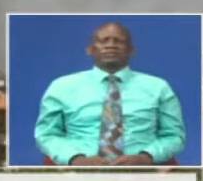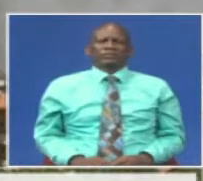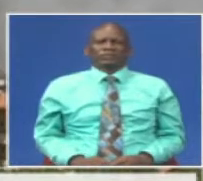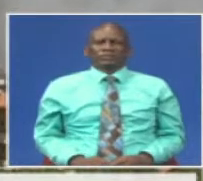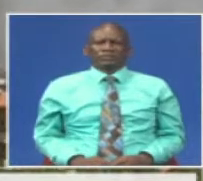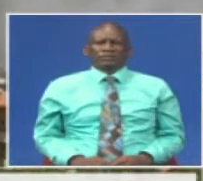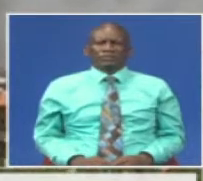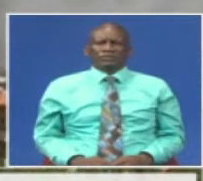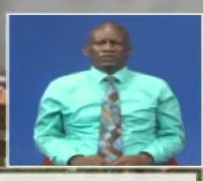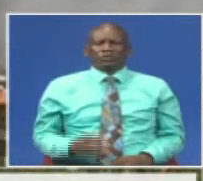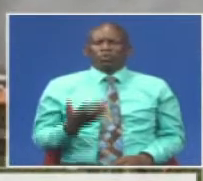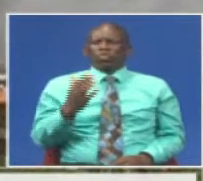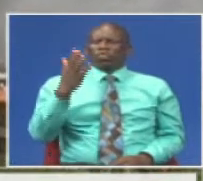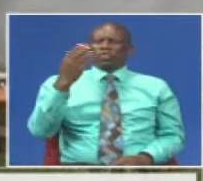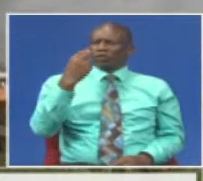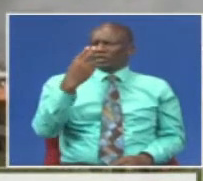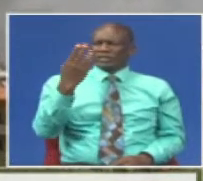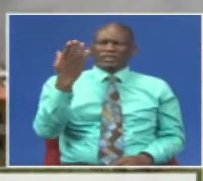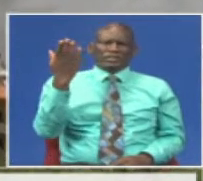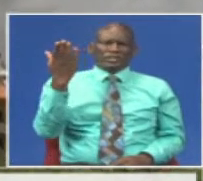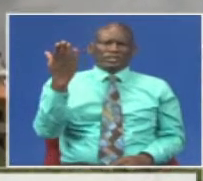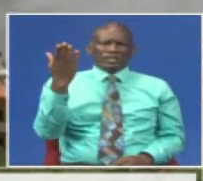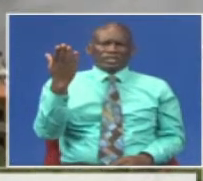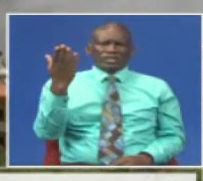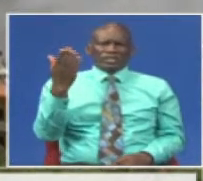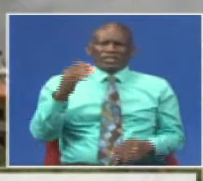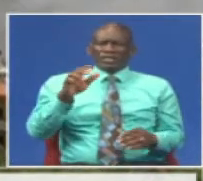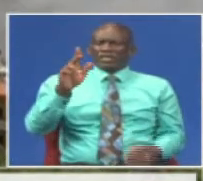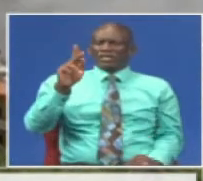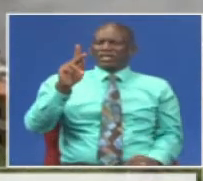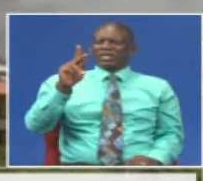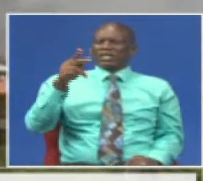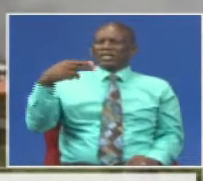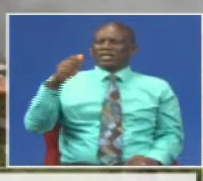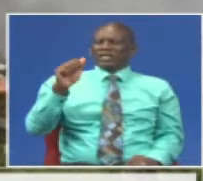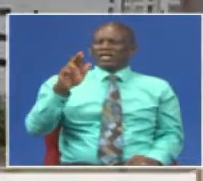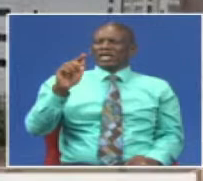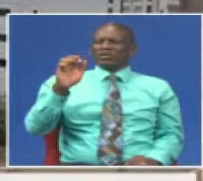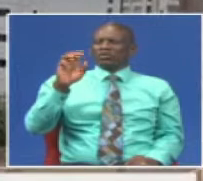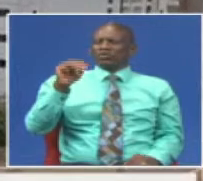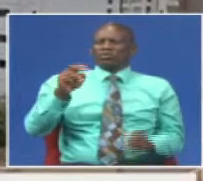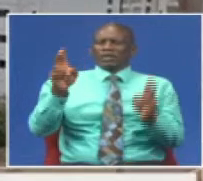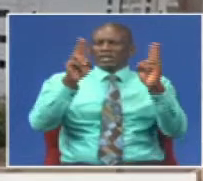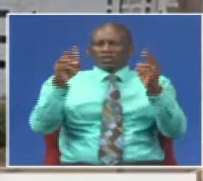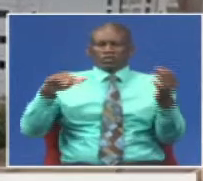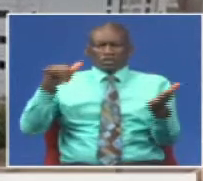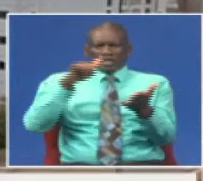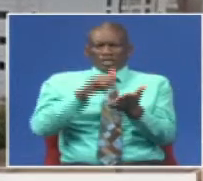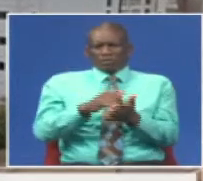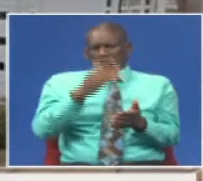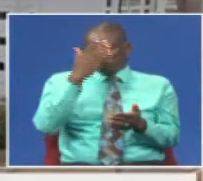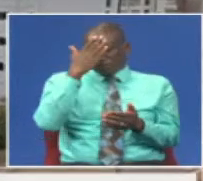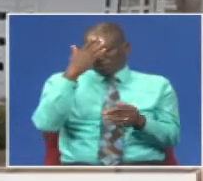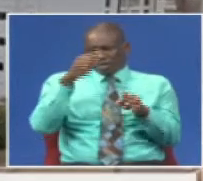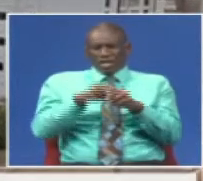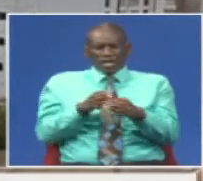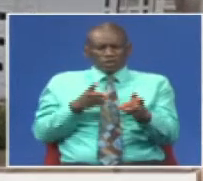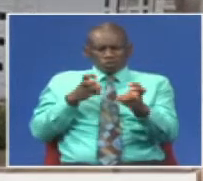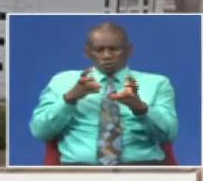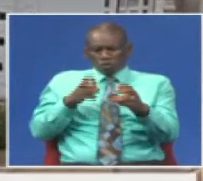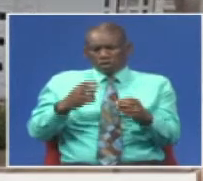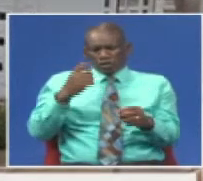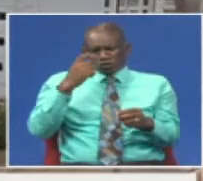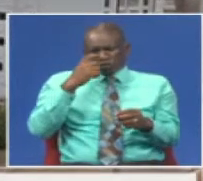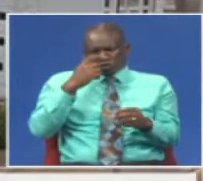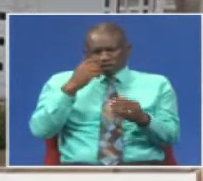Plumes of smoke could be seen rising above Khartoum International Airport on Monday as fighting in Sudan's capital between the